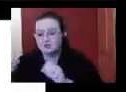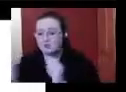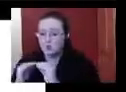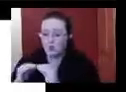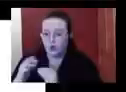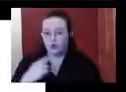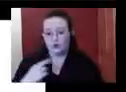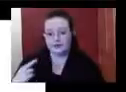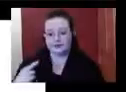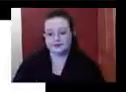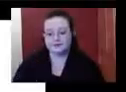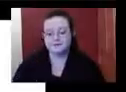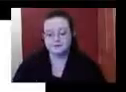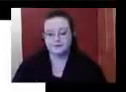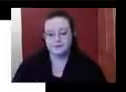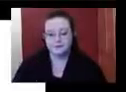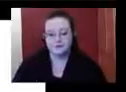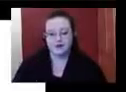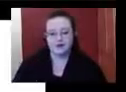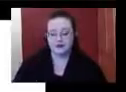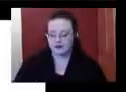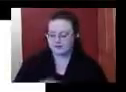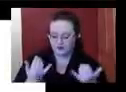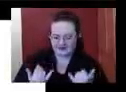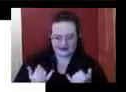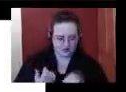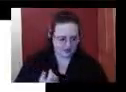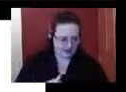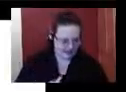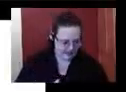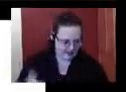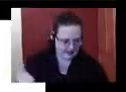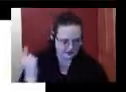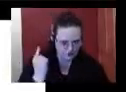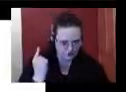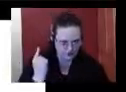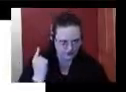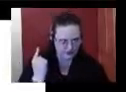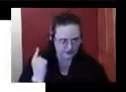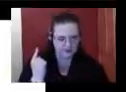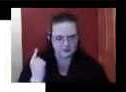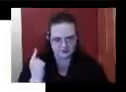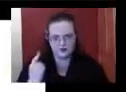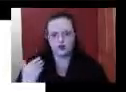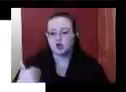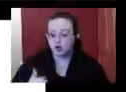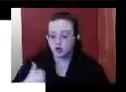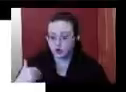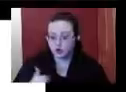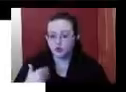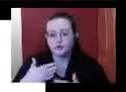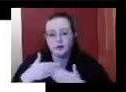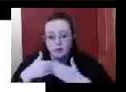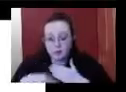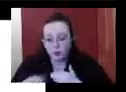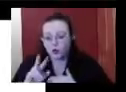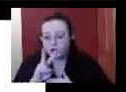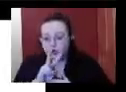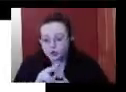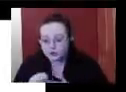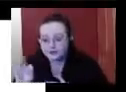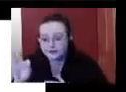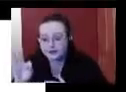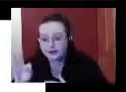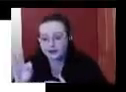illness. As of last week, all Halton youth born in 2009 or earlier that live or